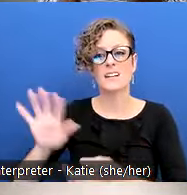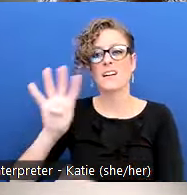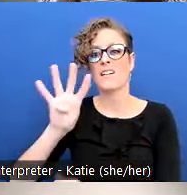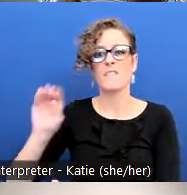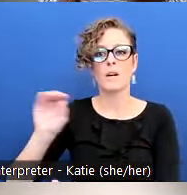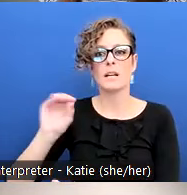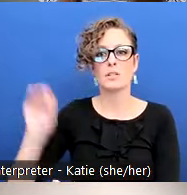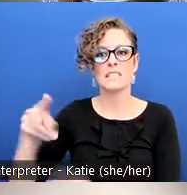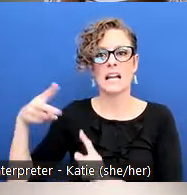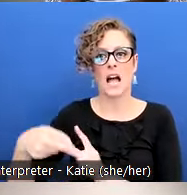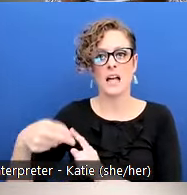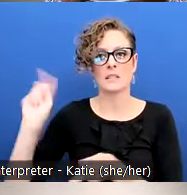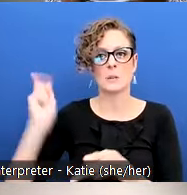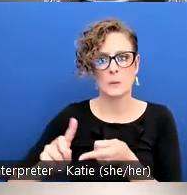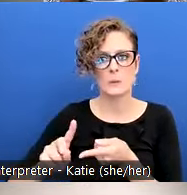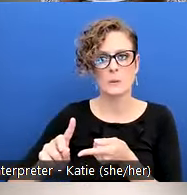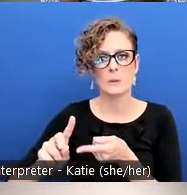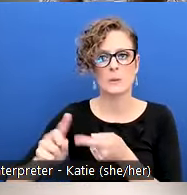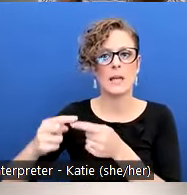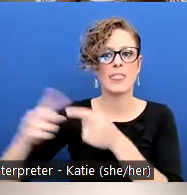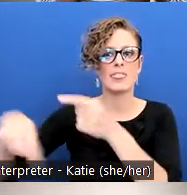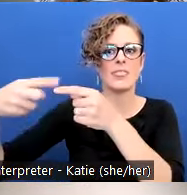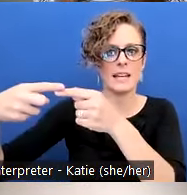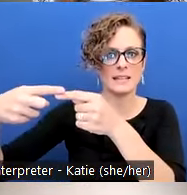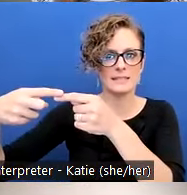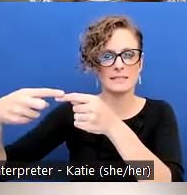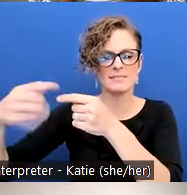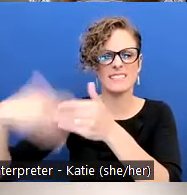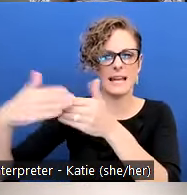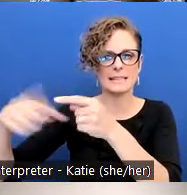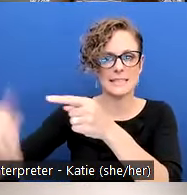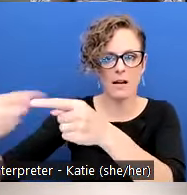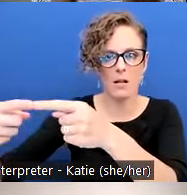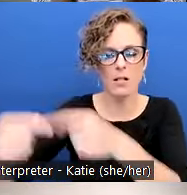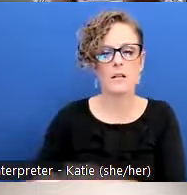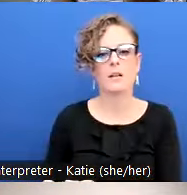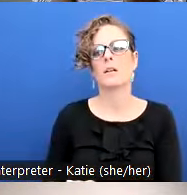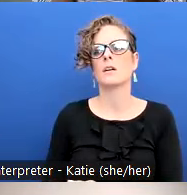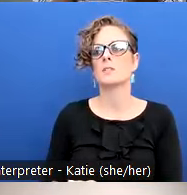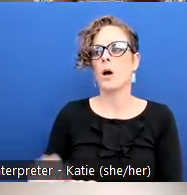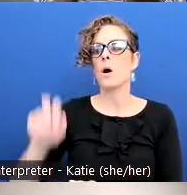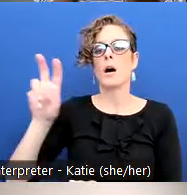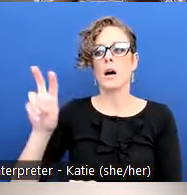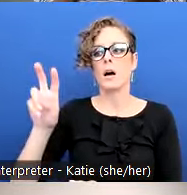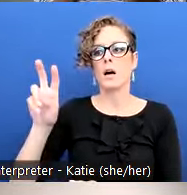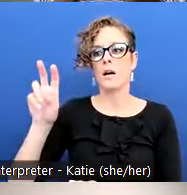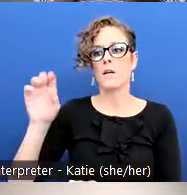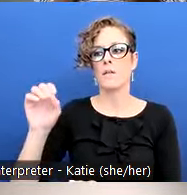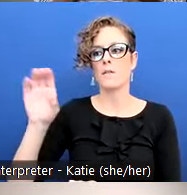in the next funding cycle. So we were able to take some of this ARPA funding